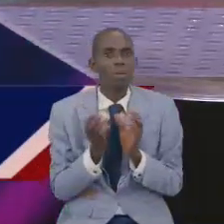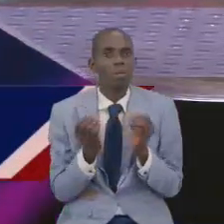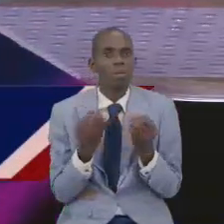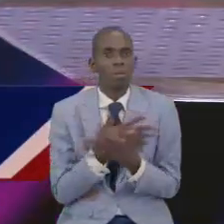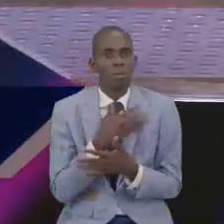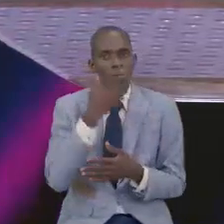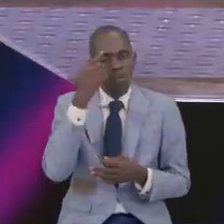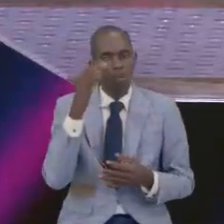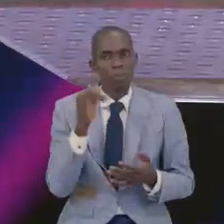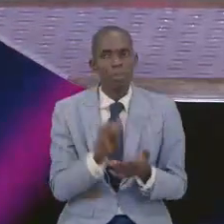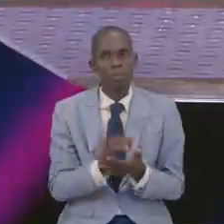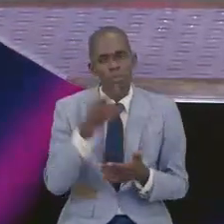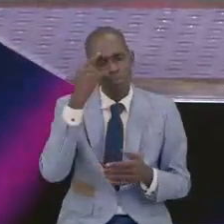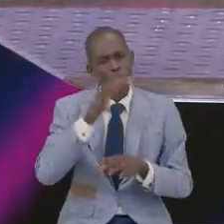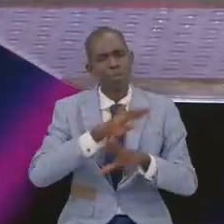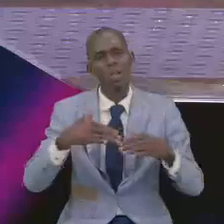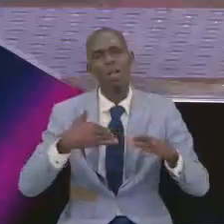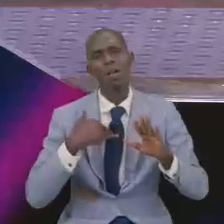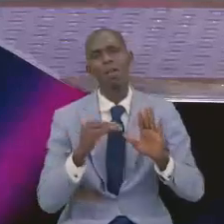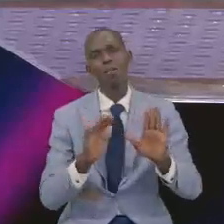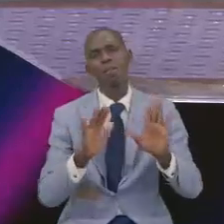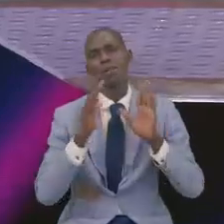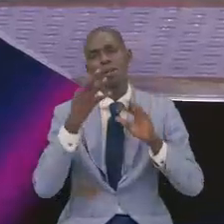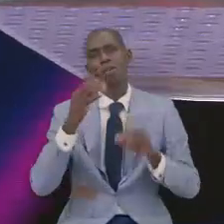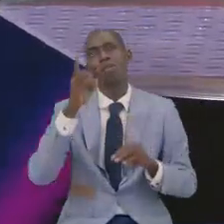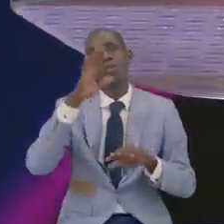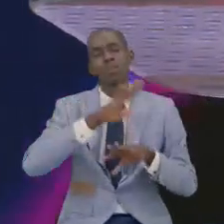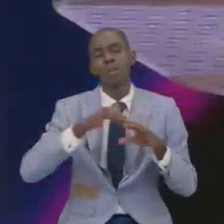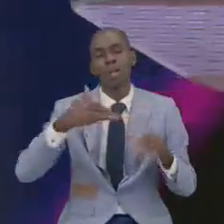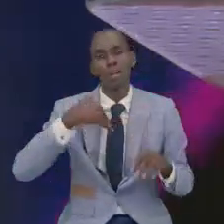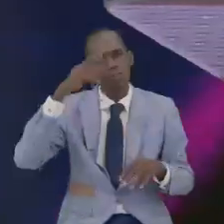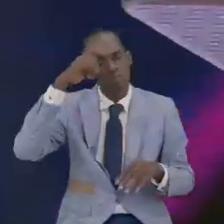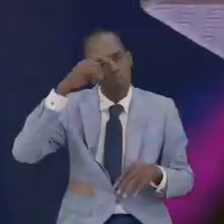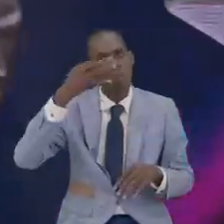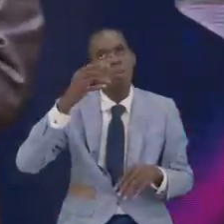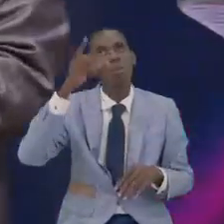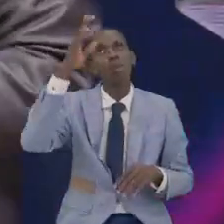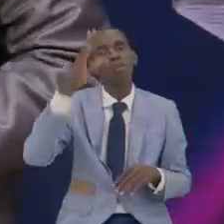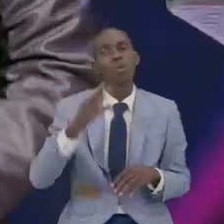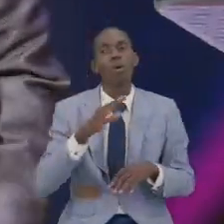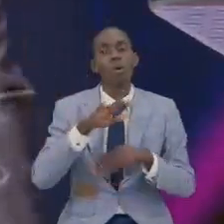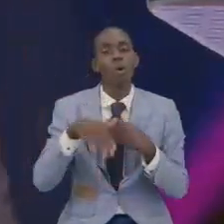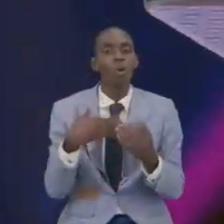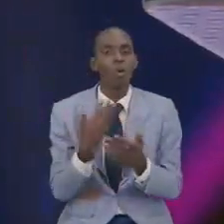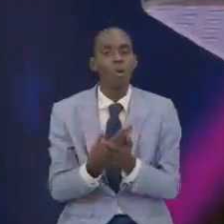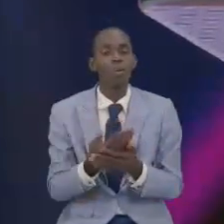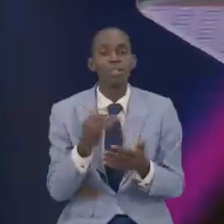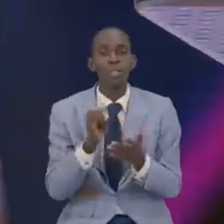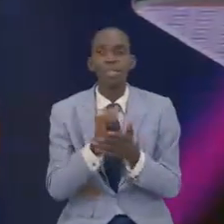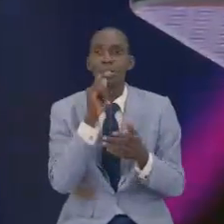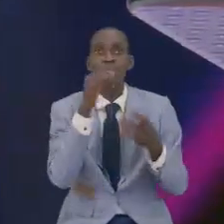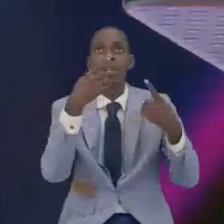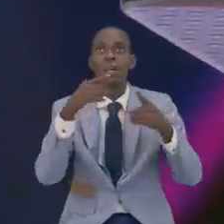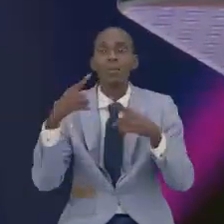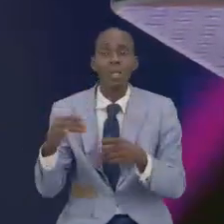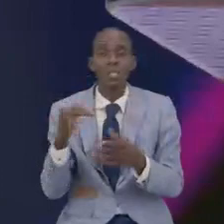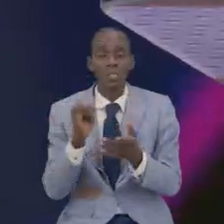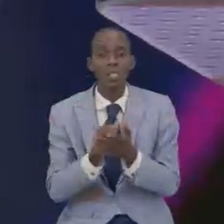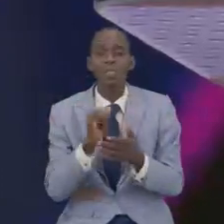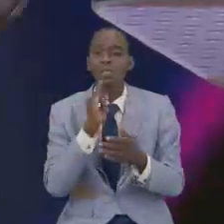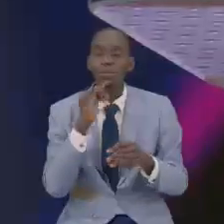because you don't have the fear of the Lord. You don't have the wisdom of God. And all you are walking about now, and these people can dribble you here and